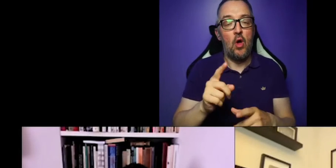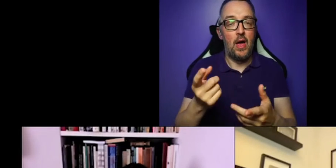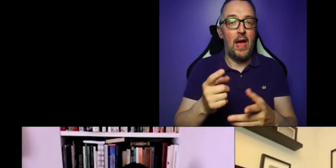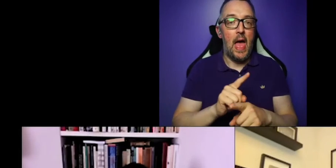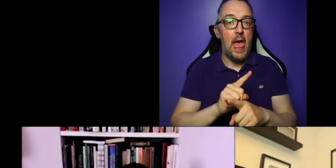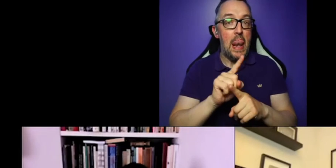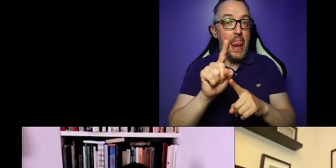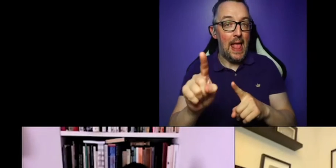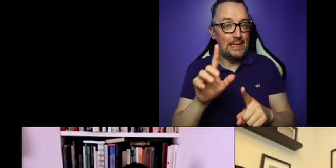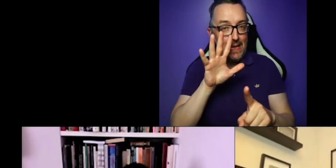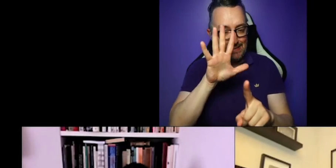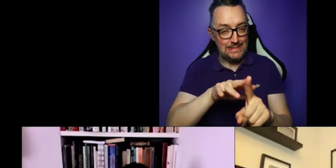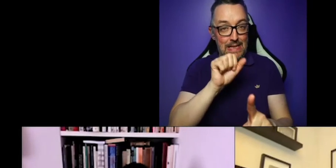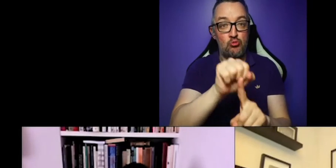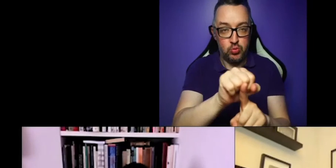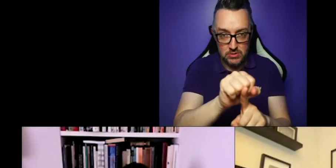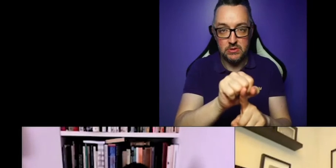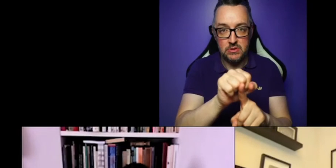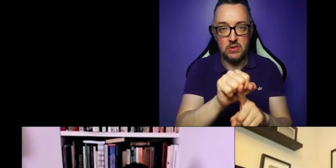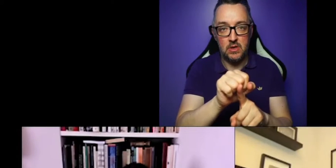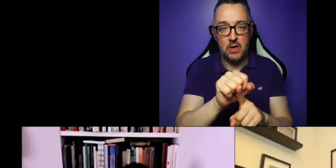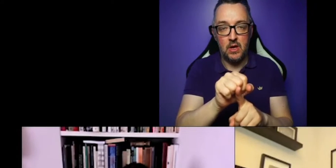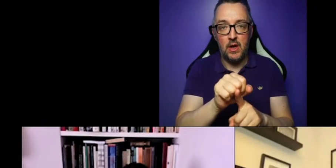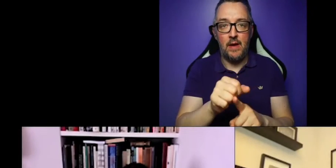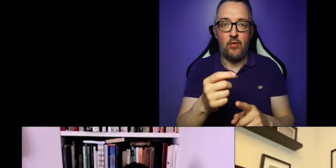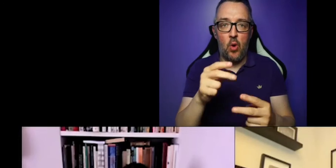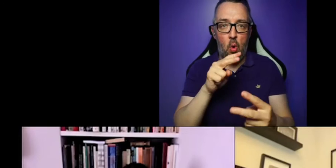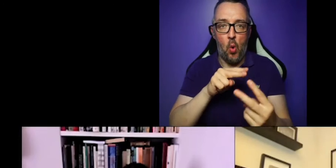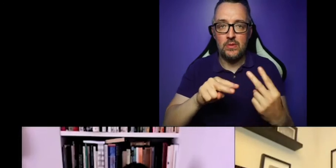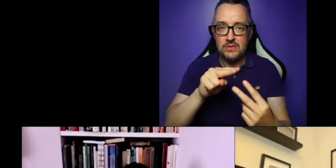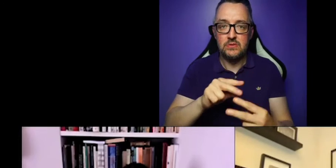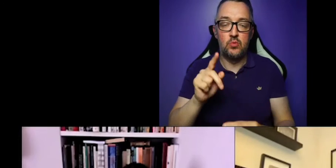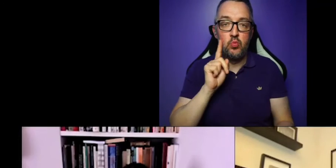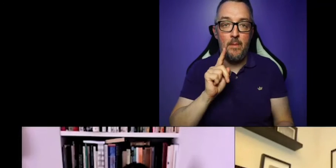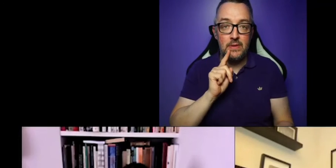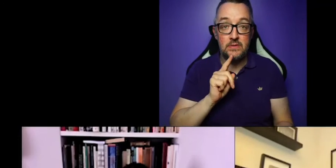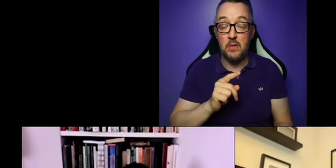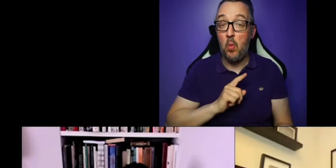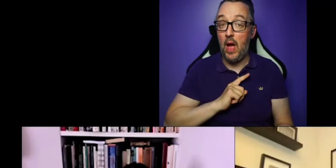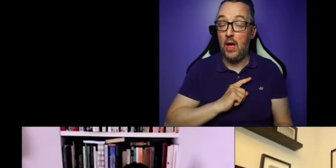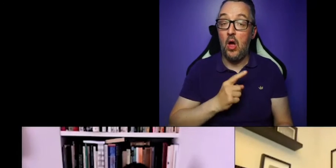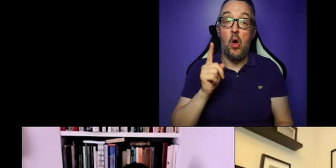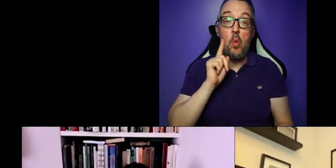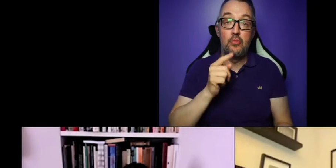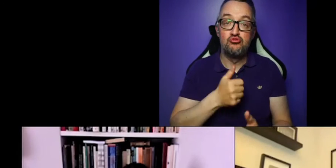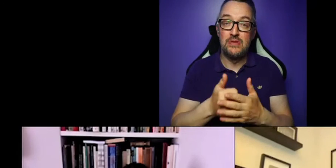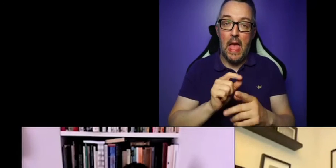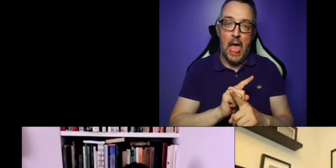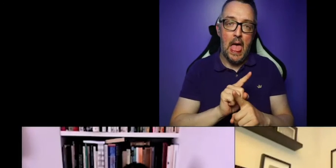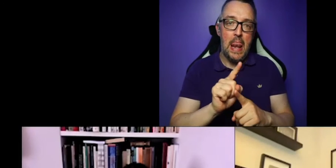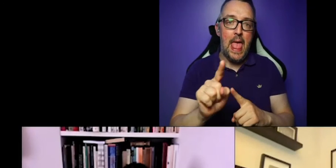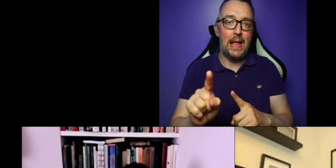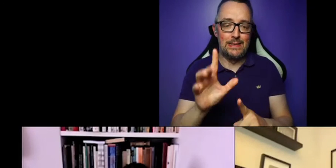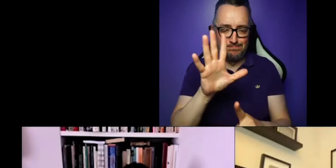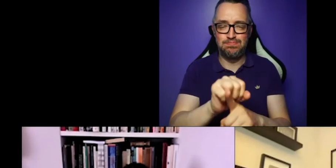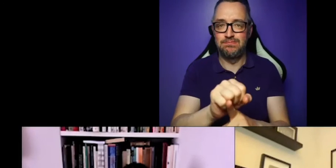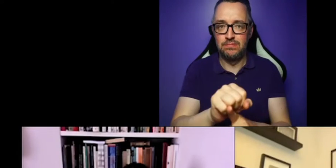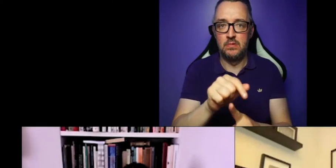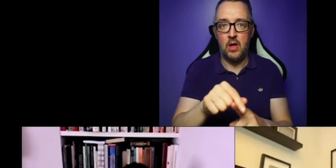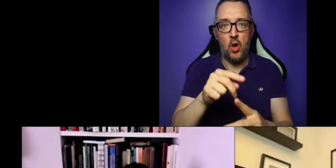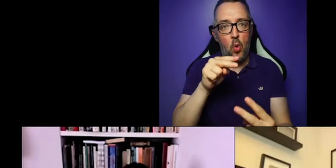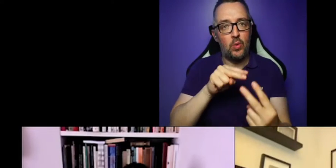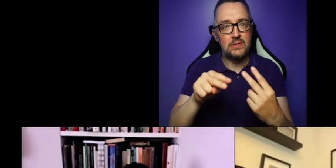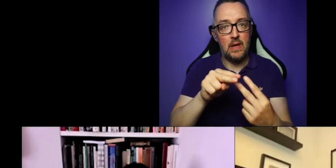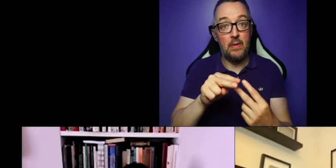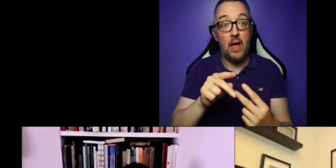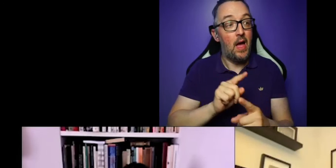and marginalised genders. It is a fact that women are more likely to receive a late diagnosis of autism, and that there is a serious